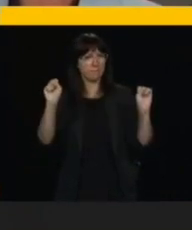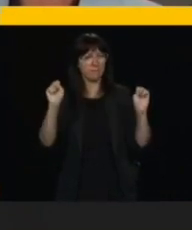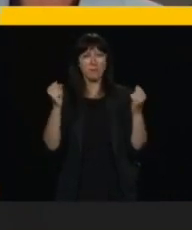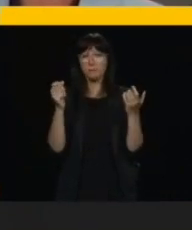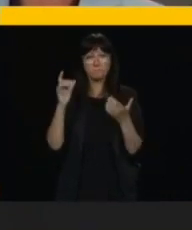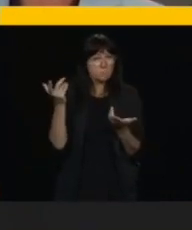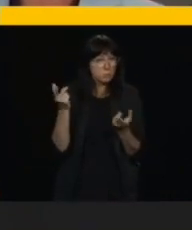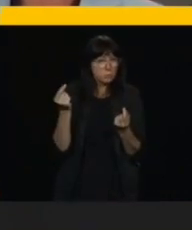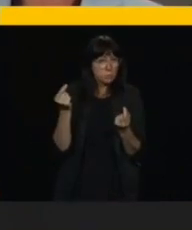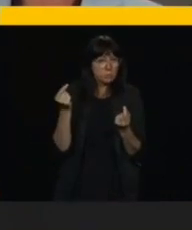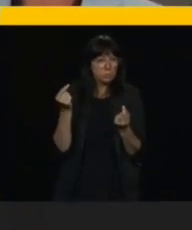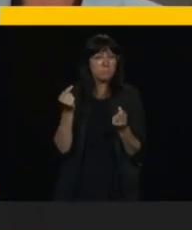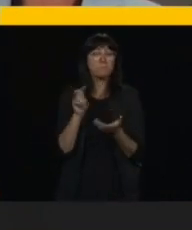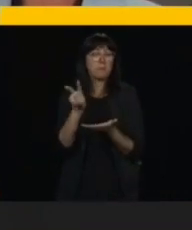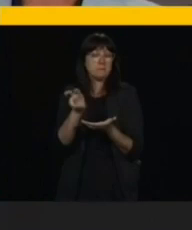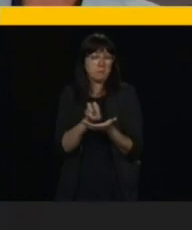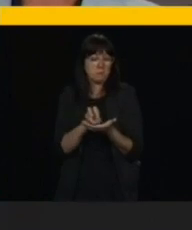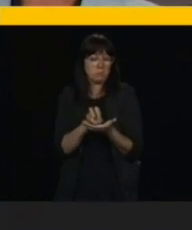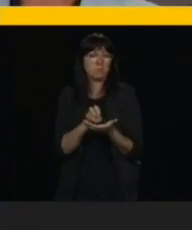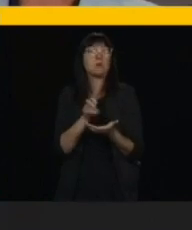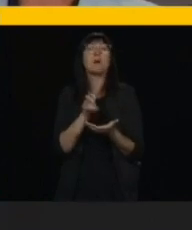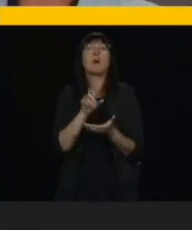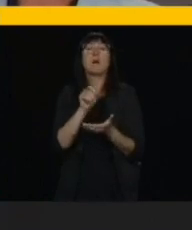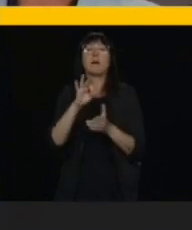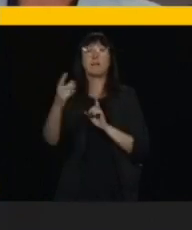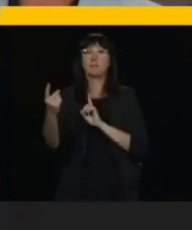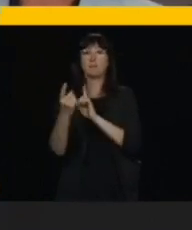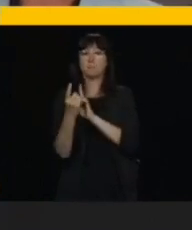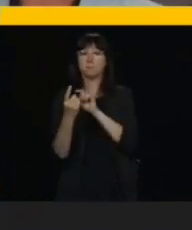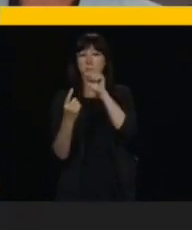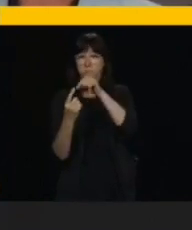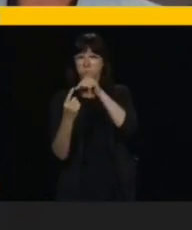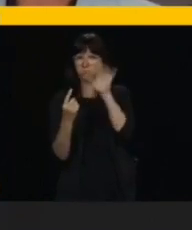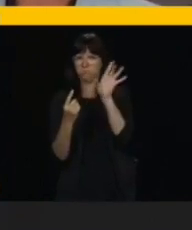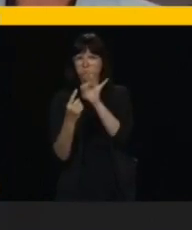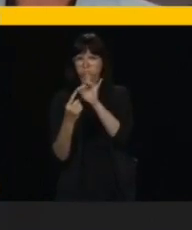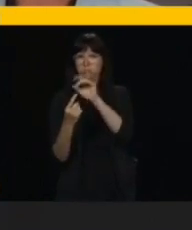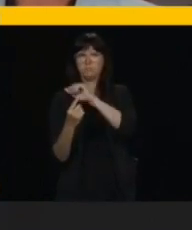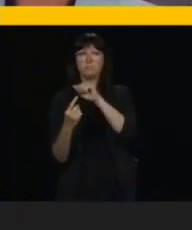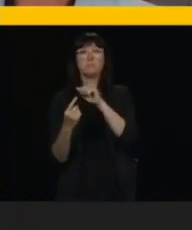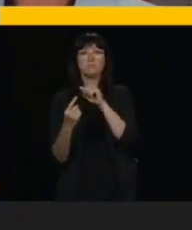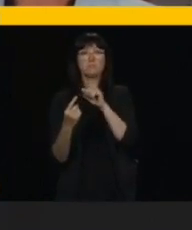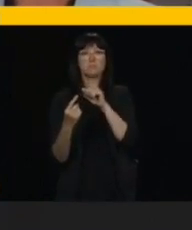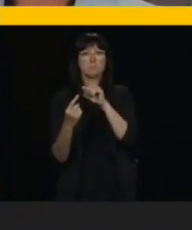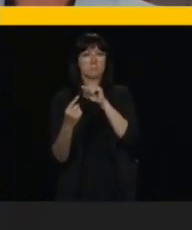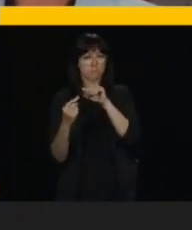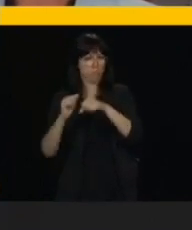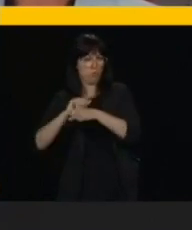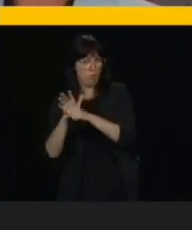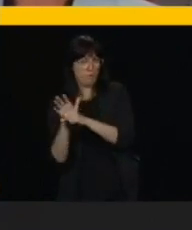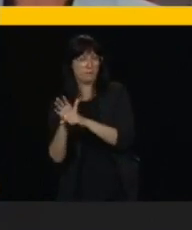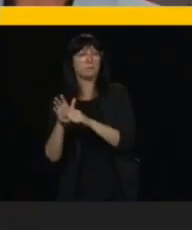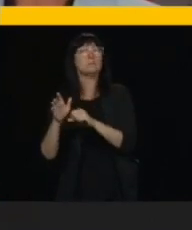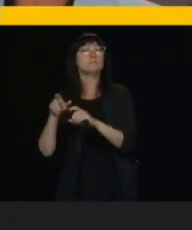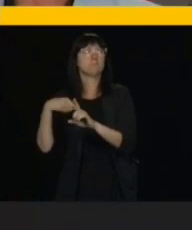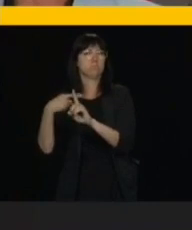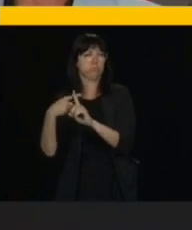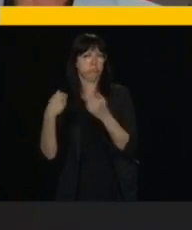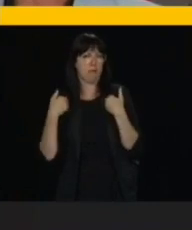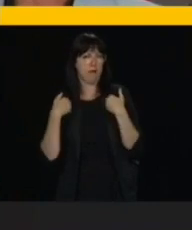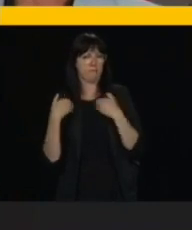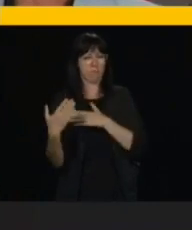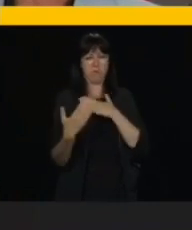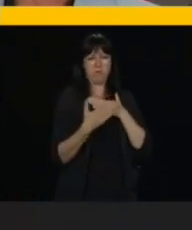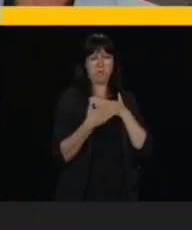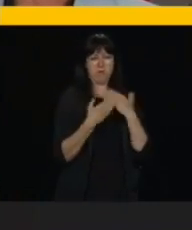The app will let you know if you've been in contact with someone who has the app and has tested positive for COVID-19.